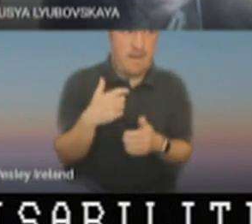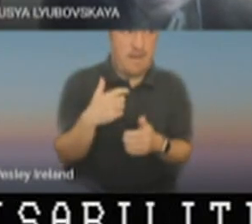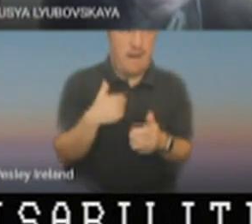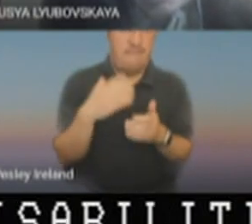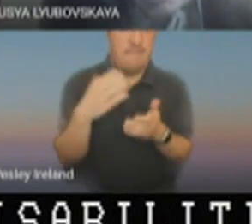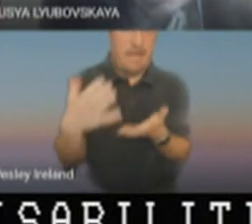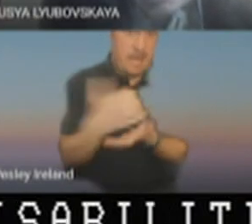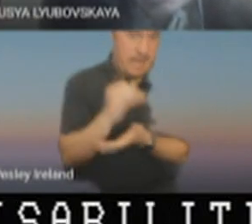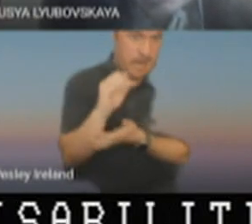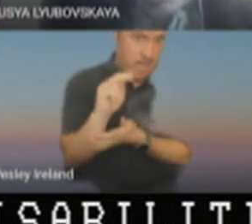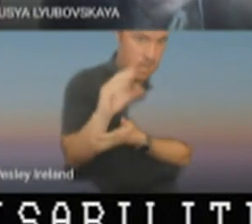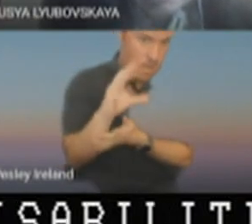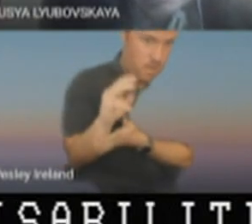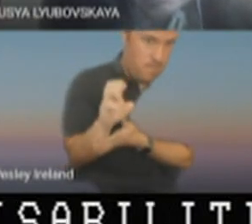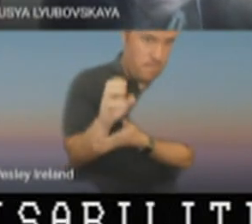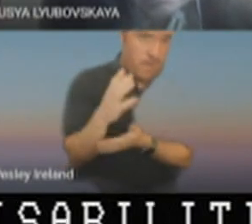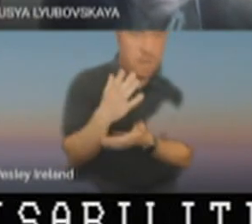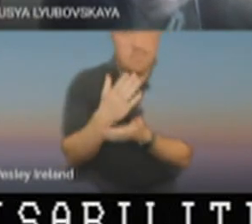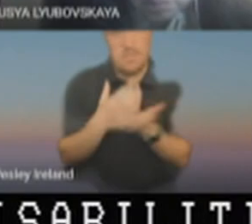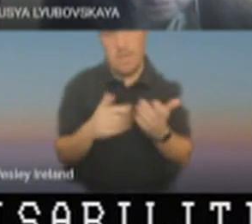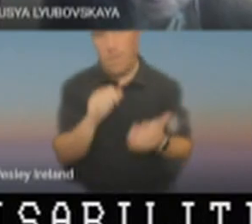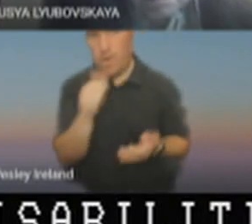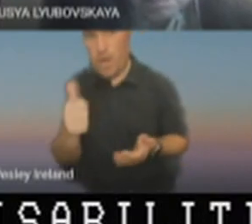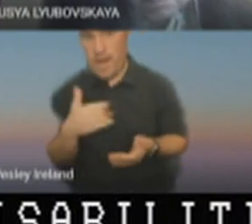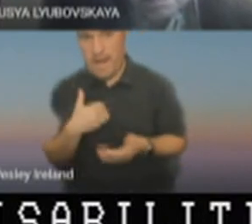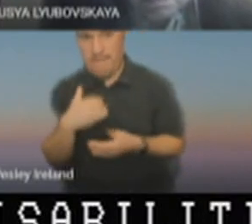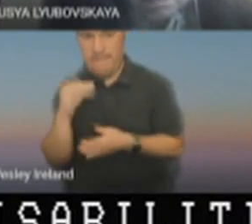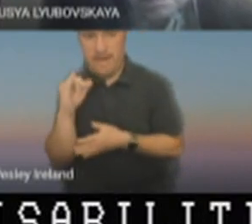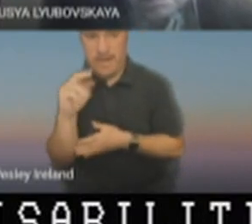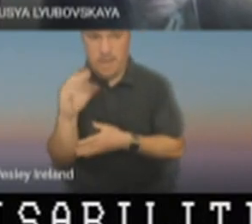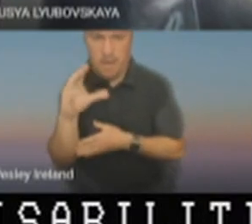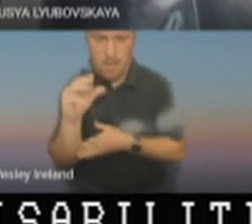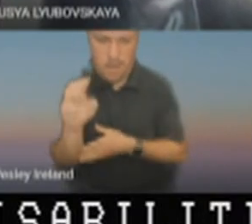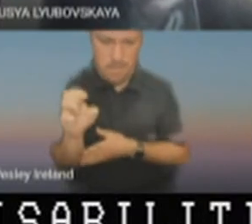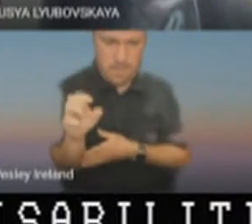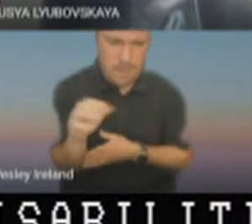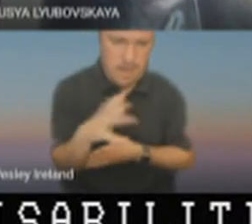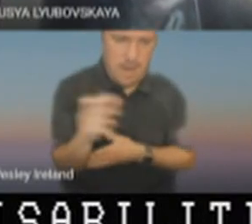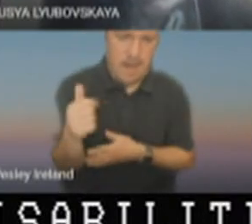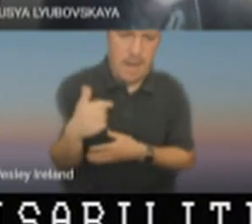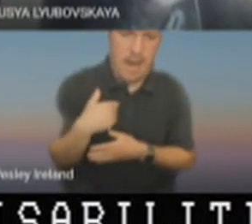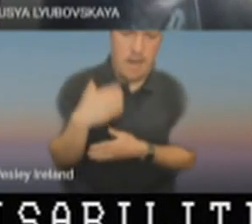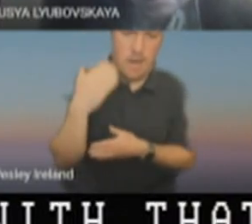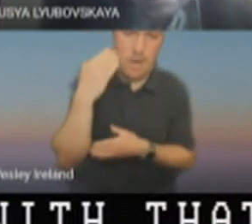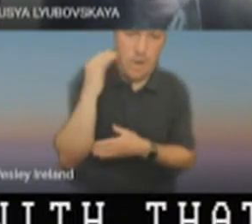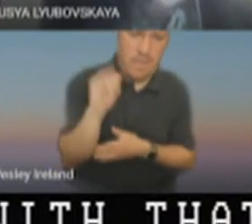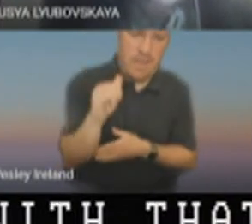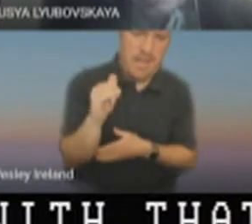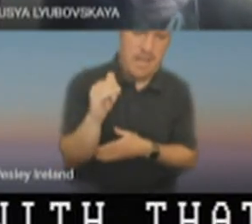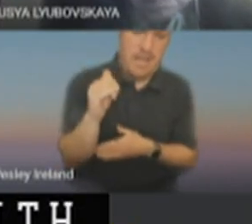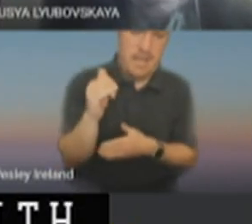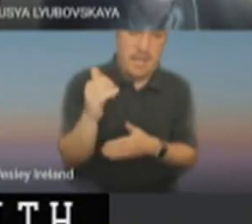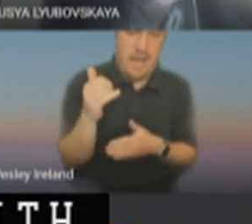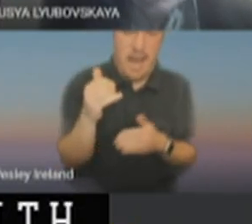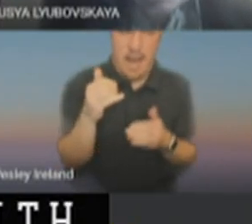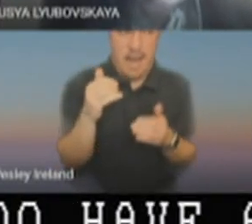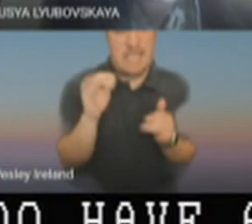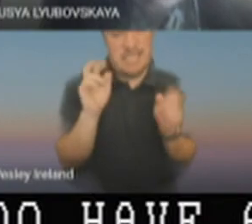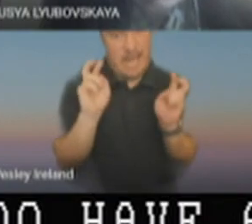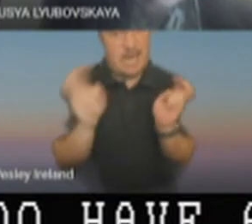that some people with disabilities do have an income and others do not have a stable